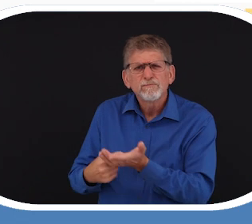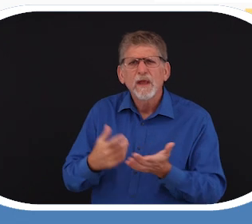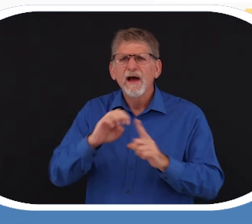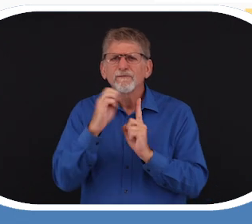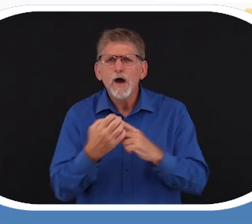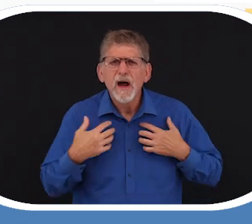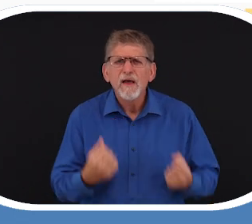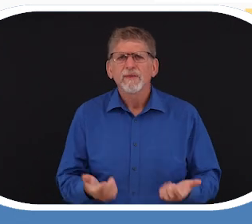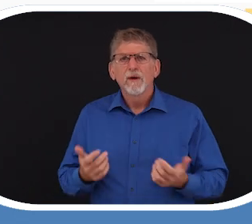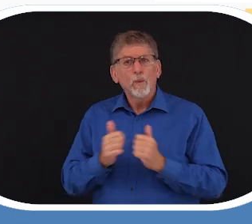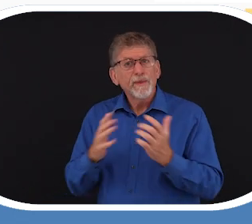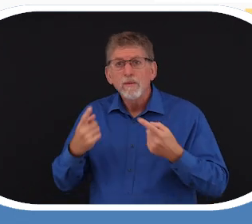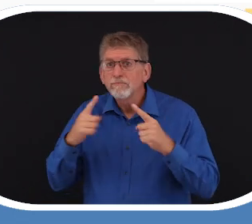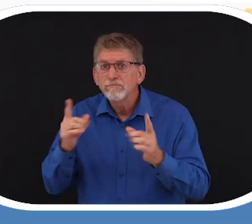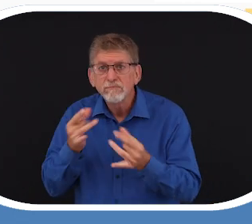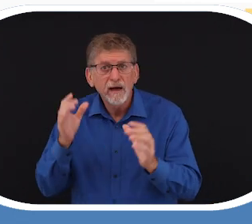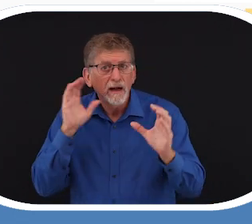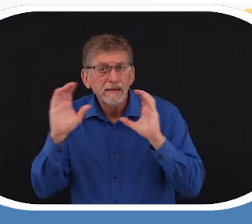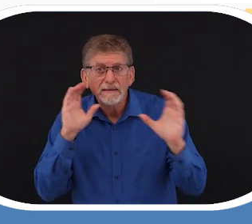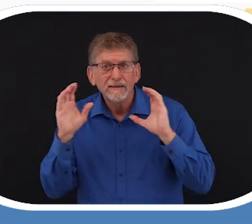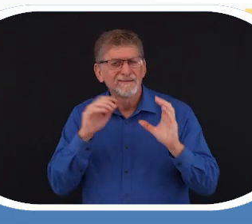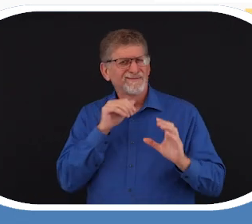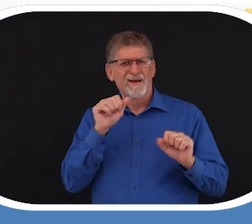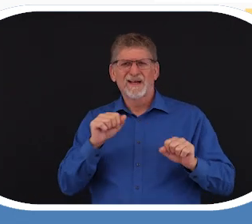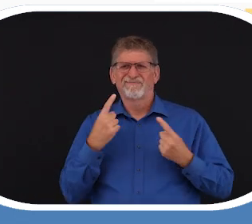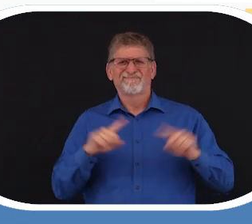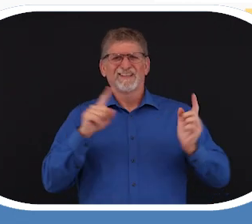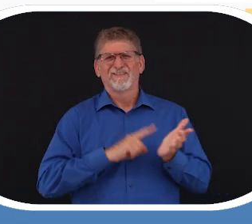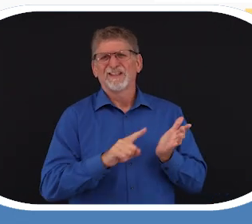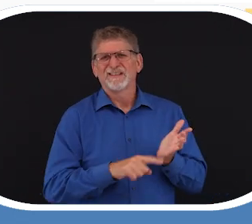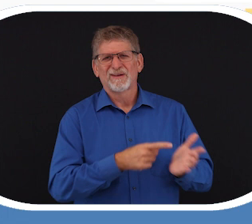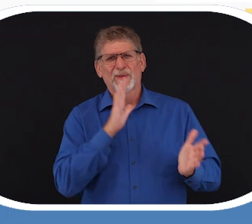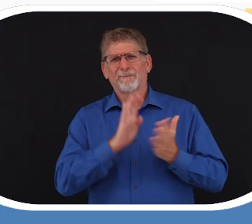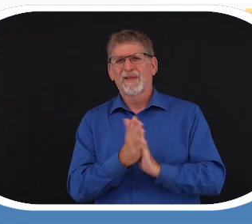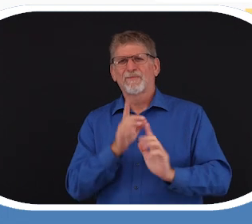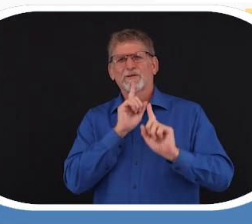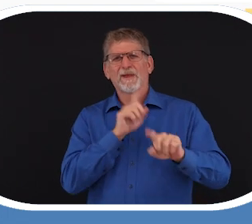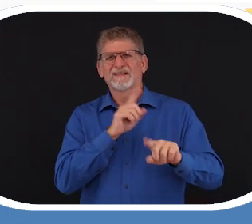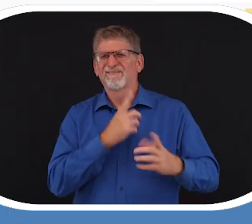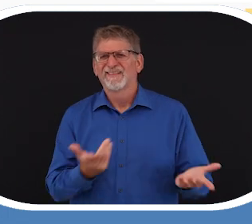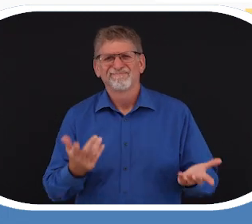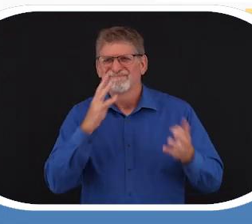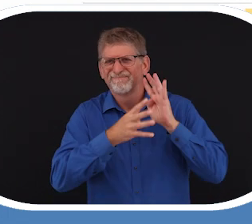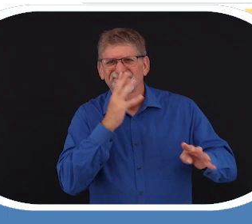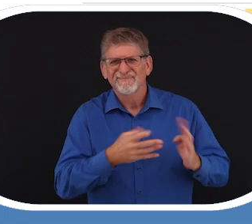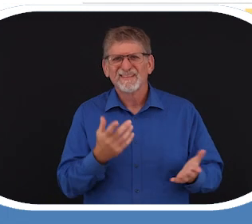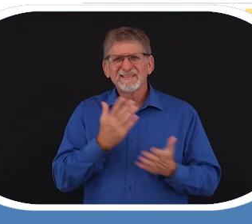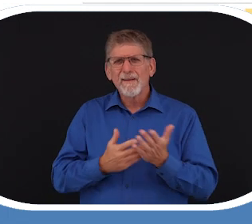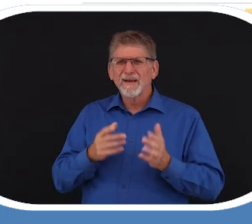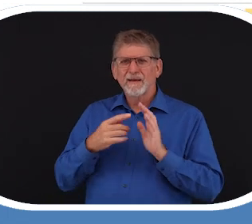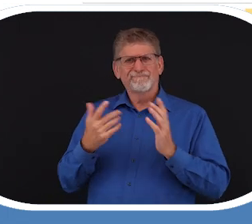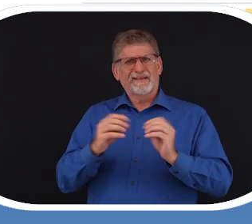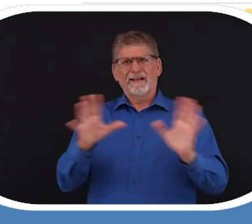health. Without effective listening, we are not able to ensure that research will be responsive to the priorities of community members. And